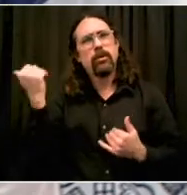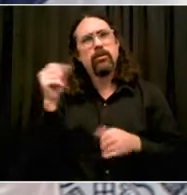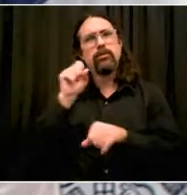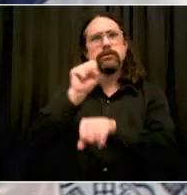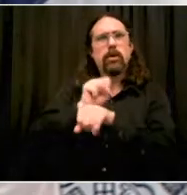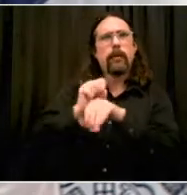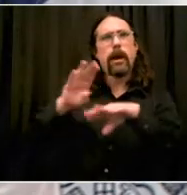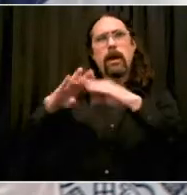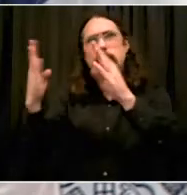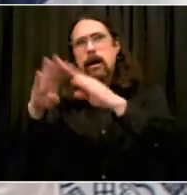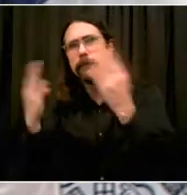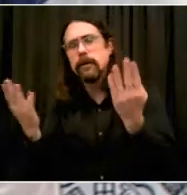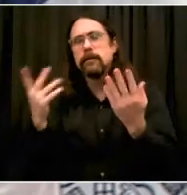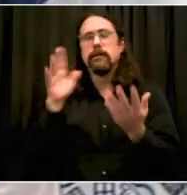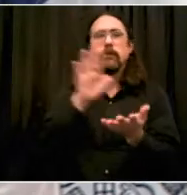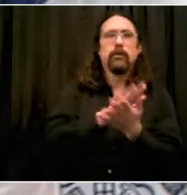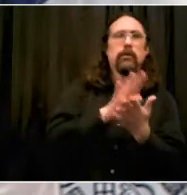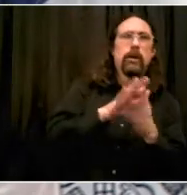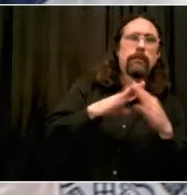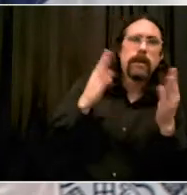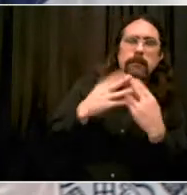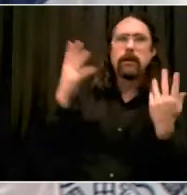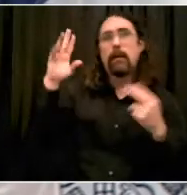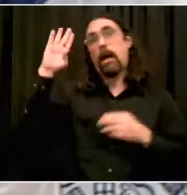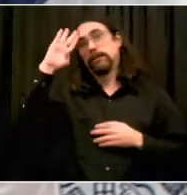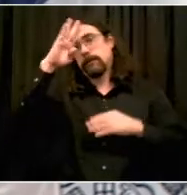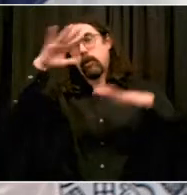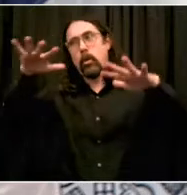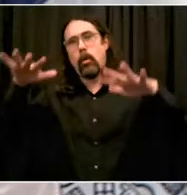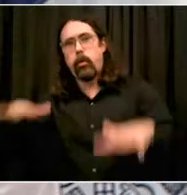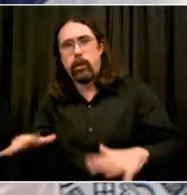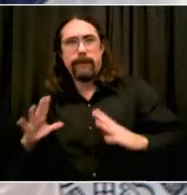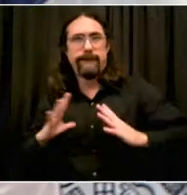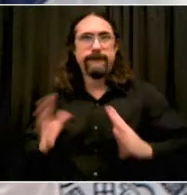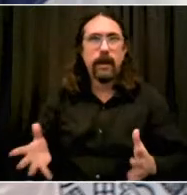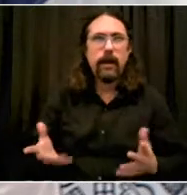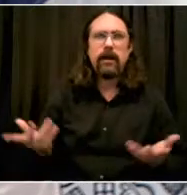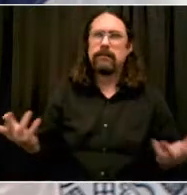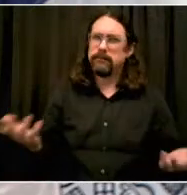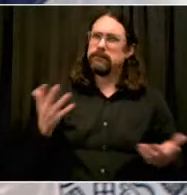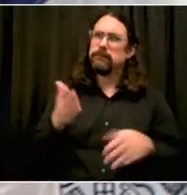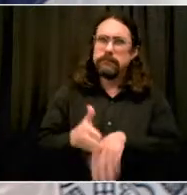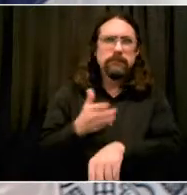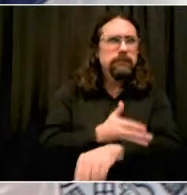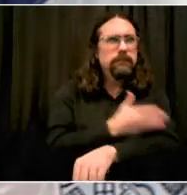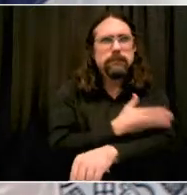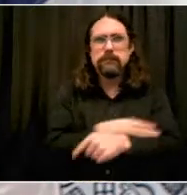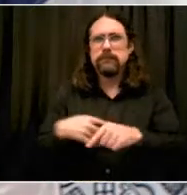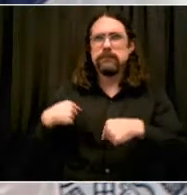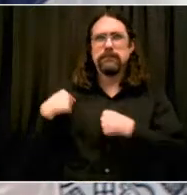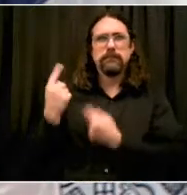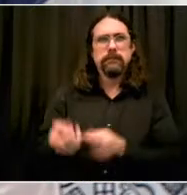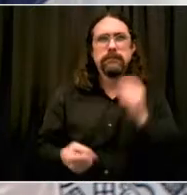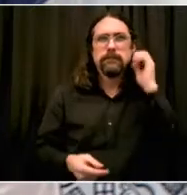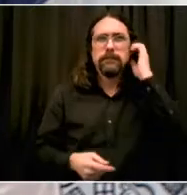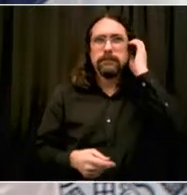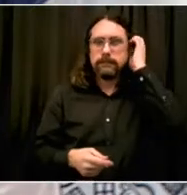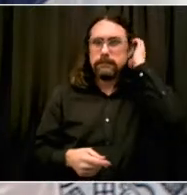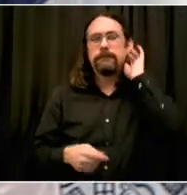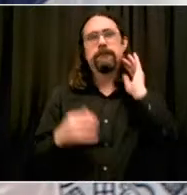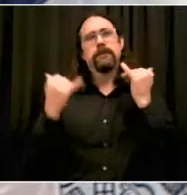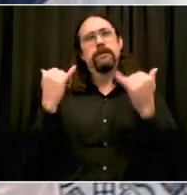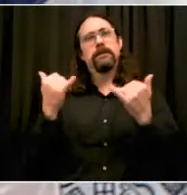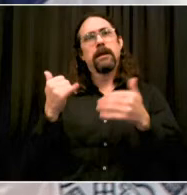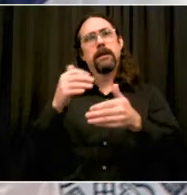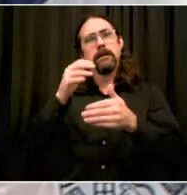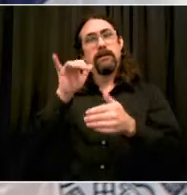Look, there's going to be, obviously, so many parents right now are saddened, are frustrated if the